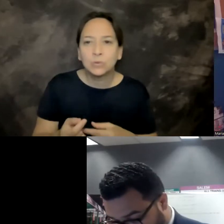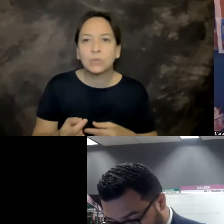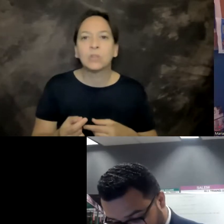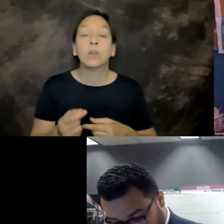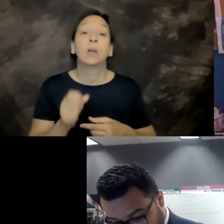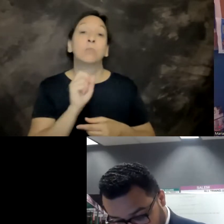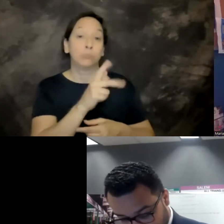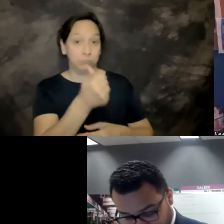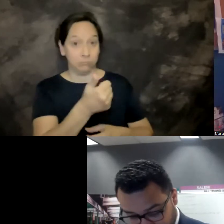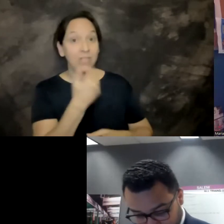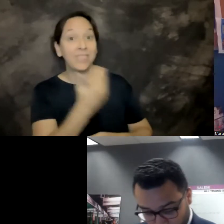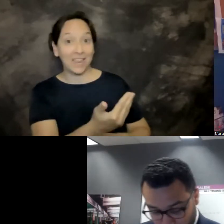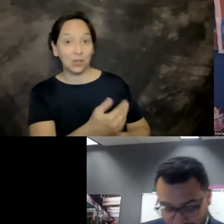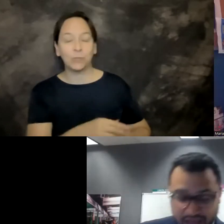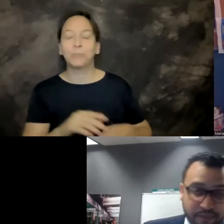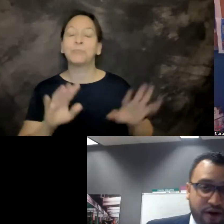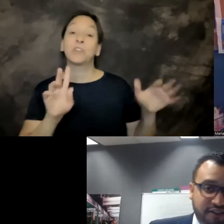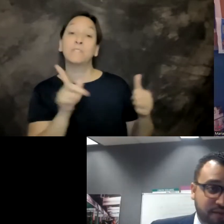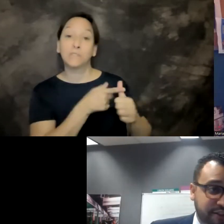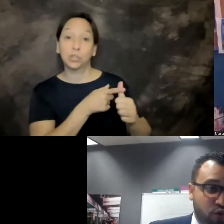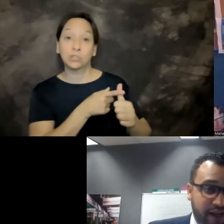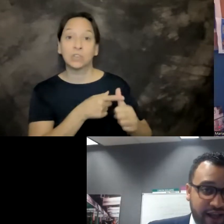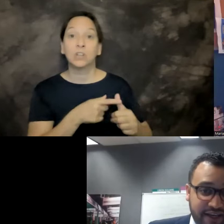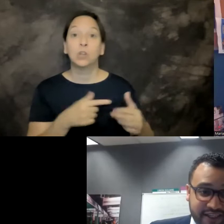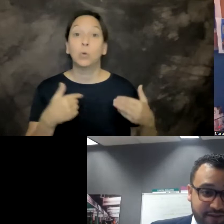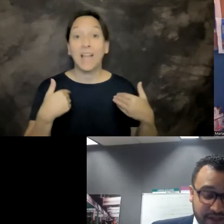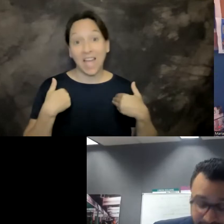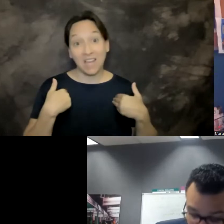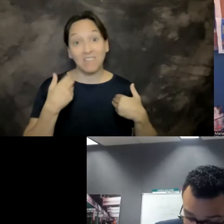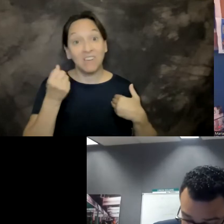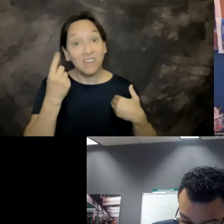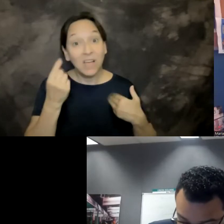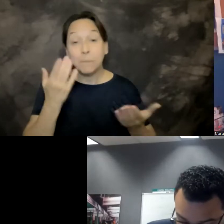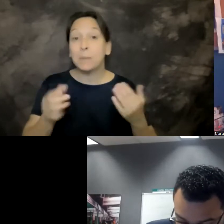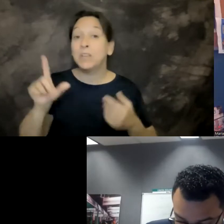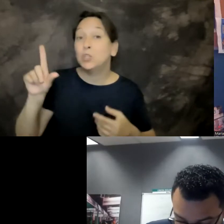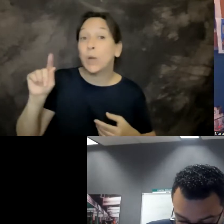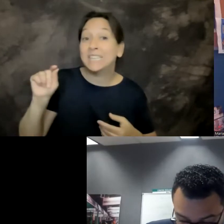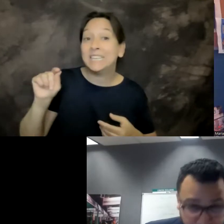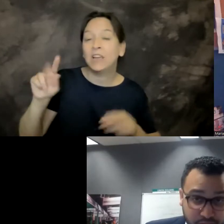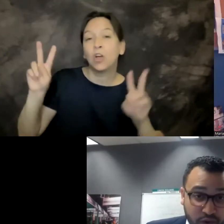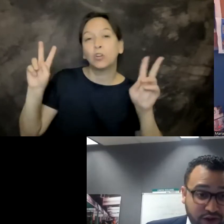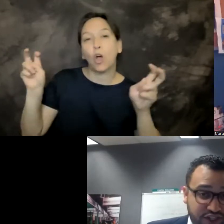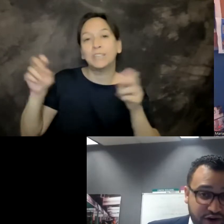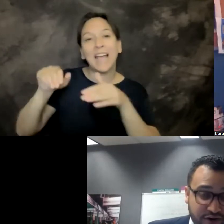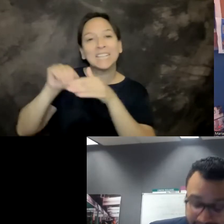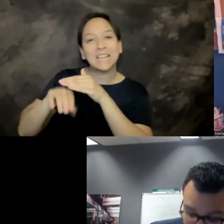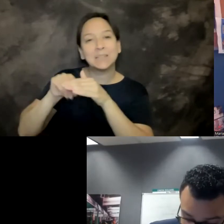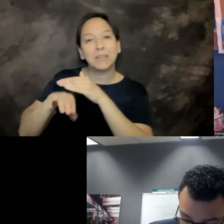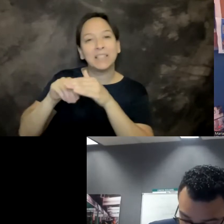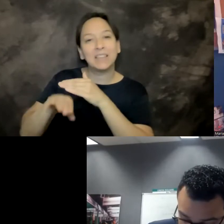So the first thing I would say is that we are going to have approximately 20 accessibility vans that are going to be